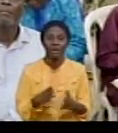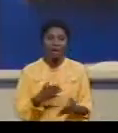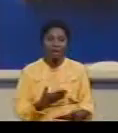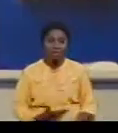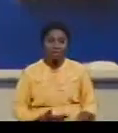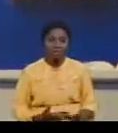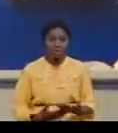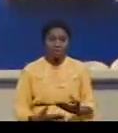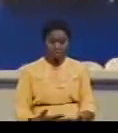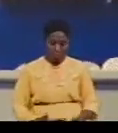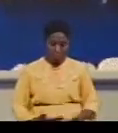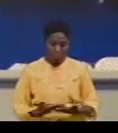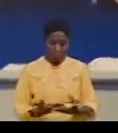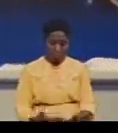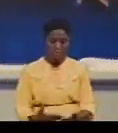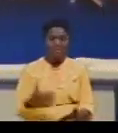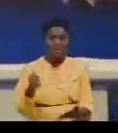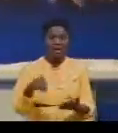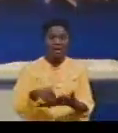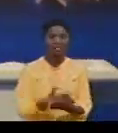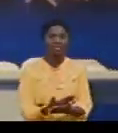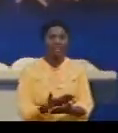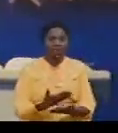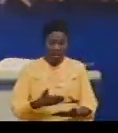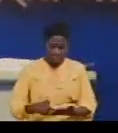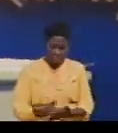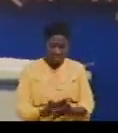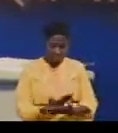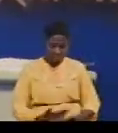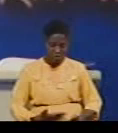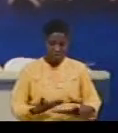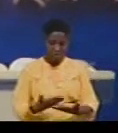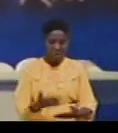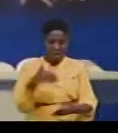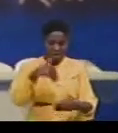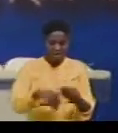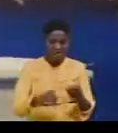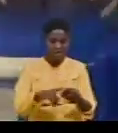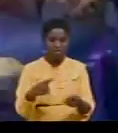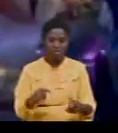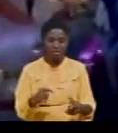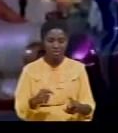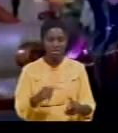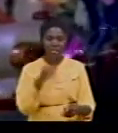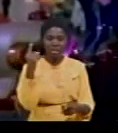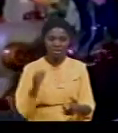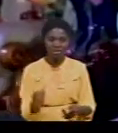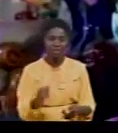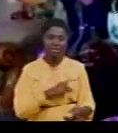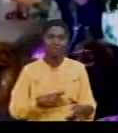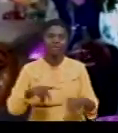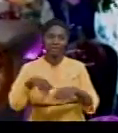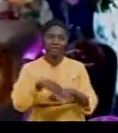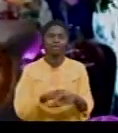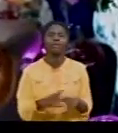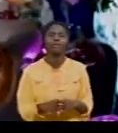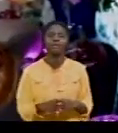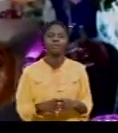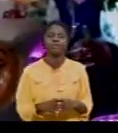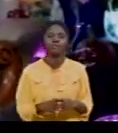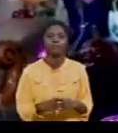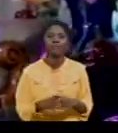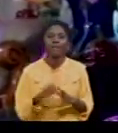anew, the new birth into the eternal kingdom. 1 Peter chapter 1,